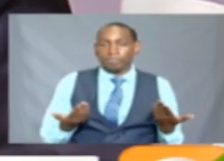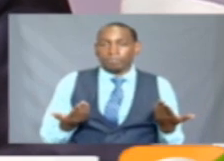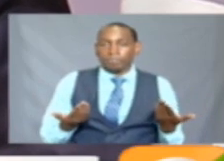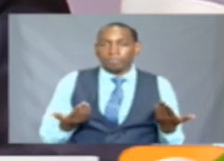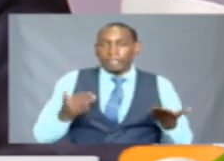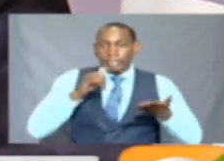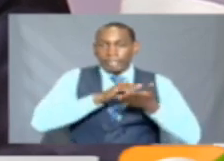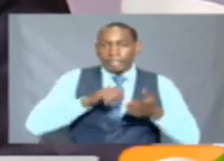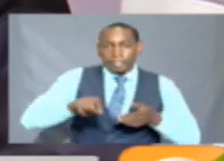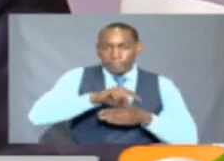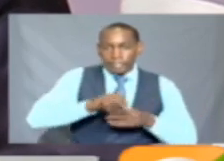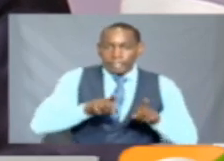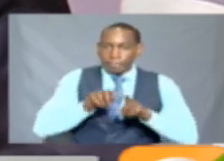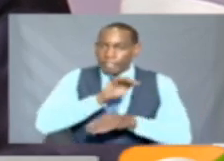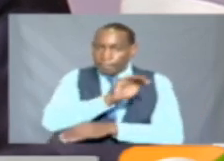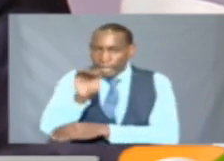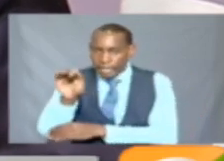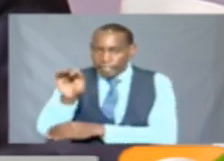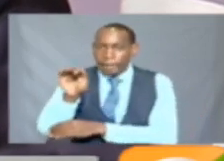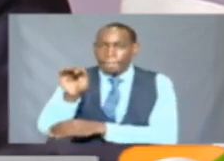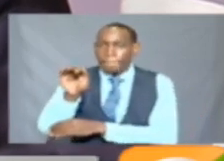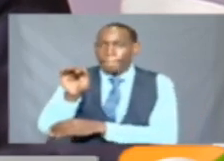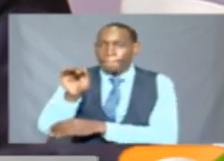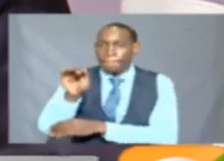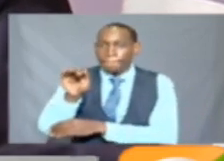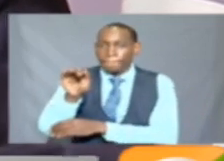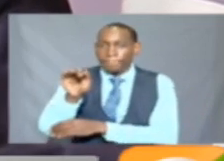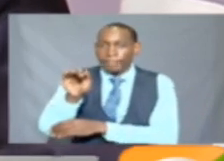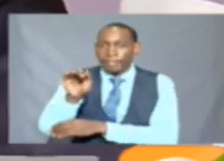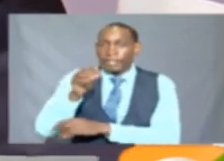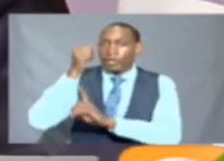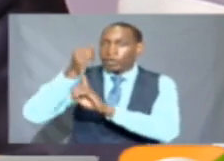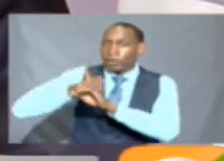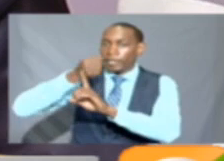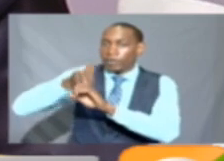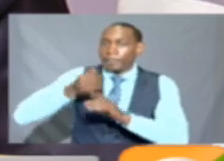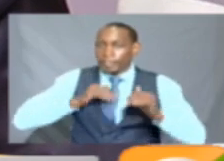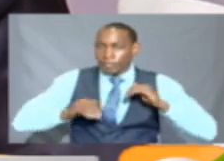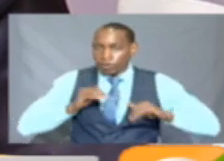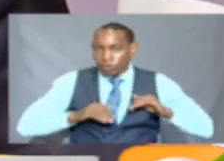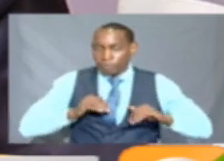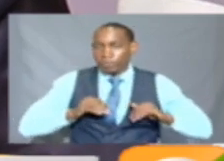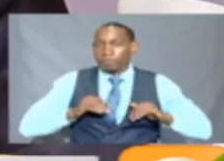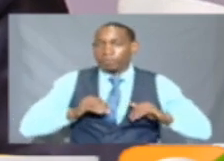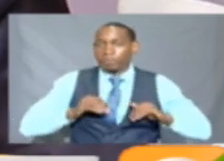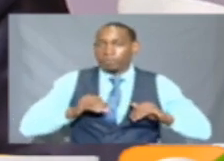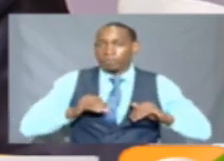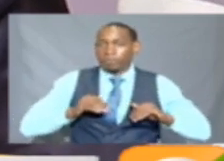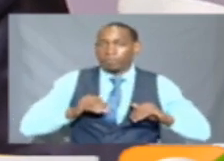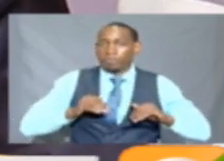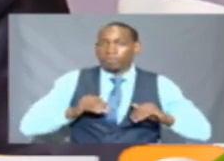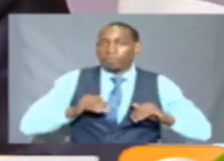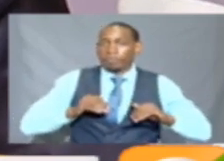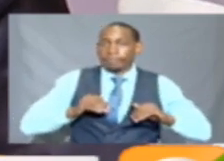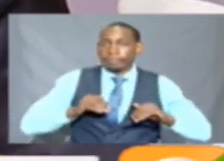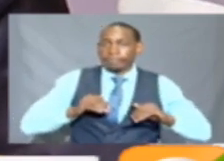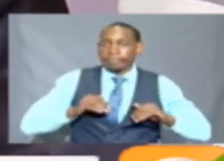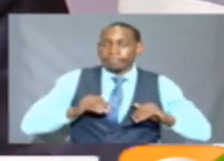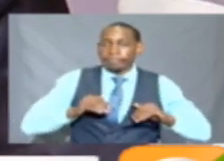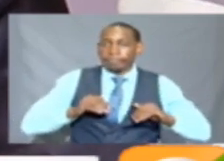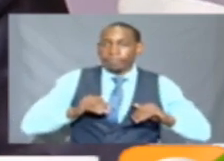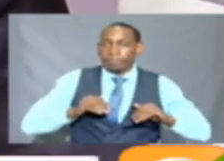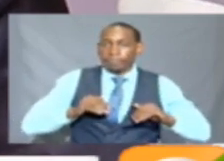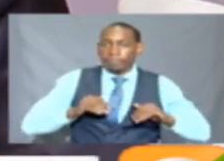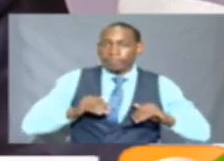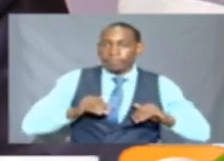And that's what we are asking. So the war on graft or corruption is much